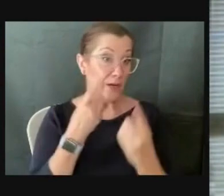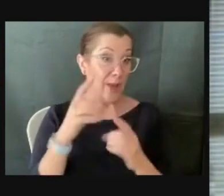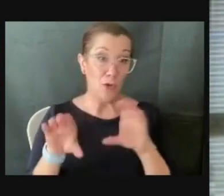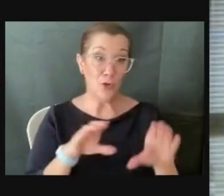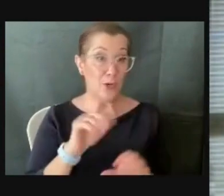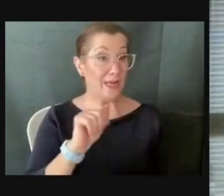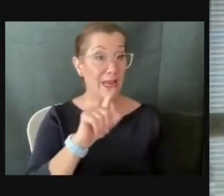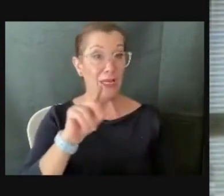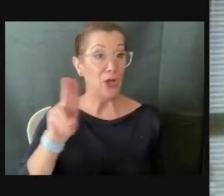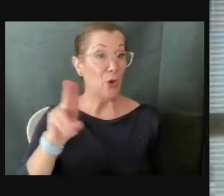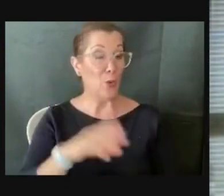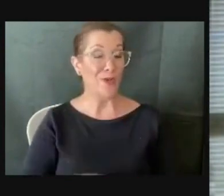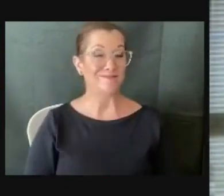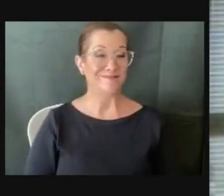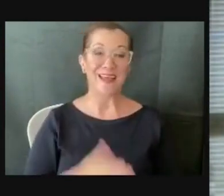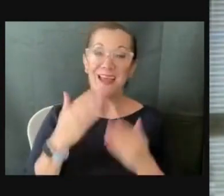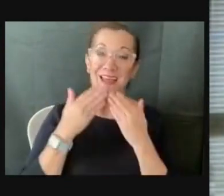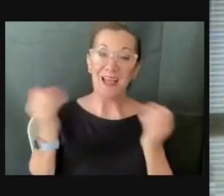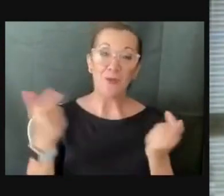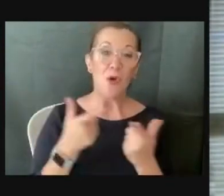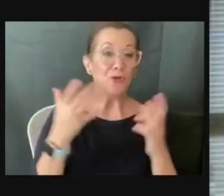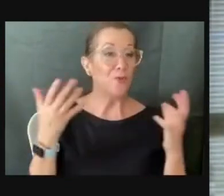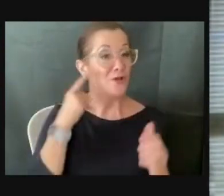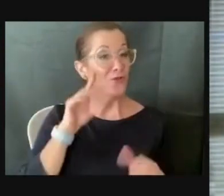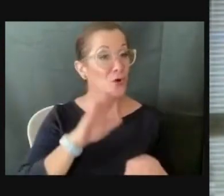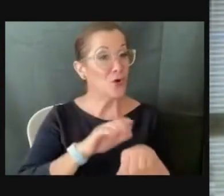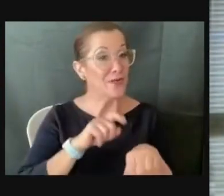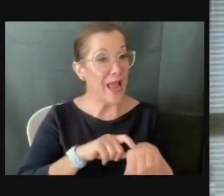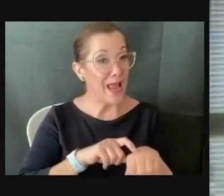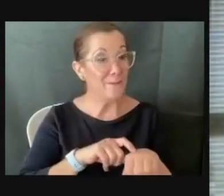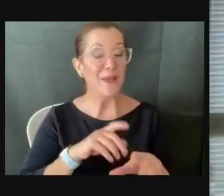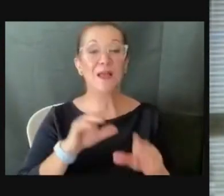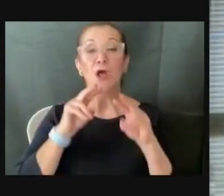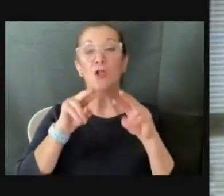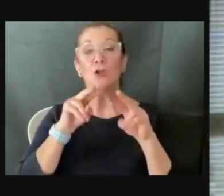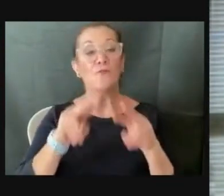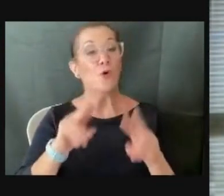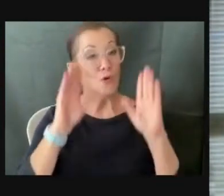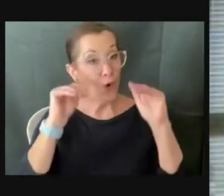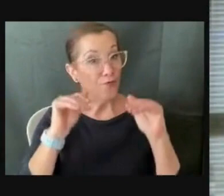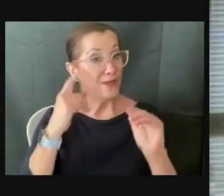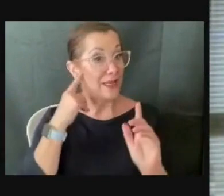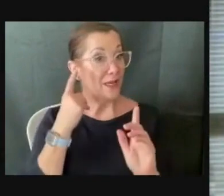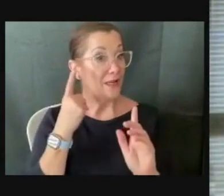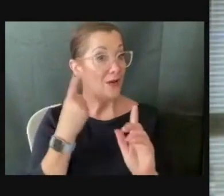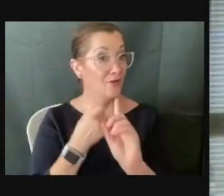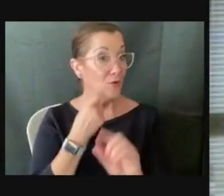an ADU. So thank you all so much for your time, and look forward to hopefully hearing from some of you.